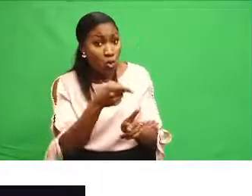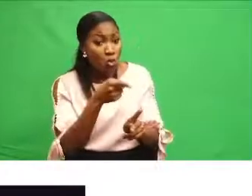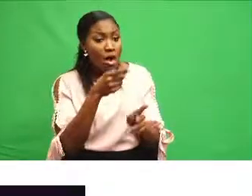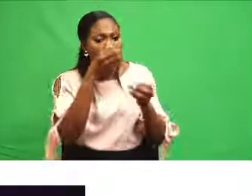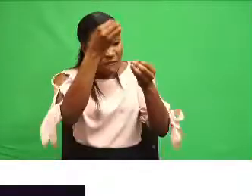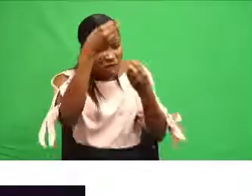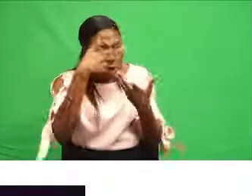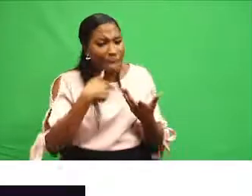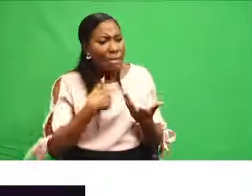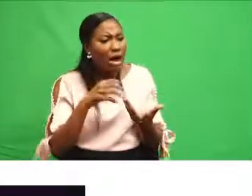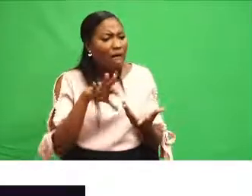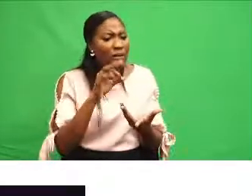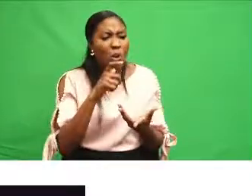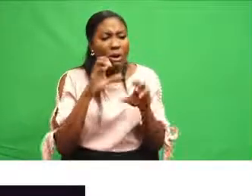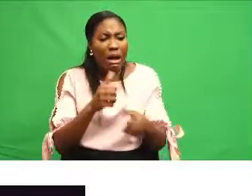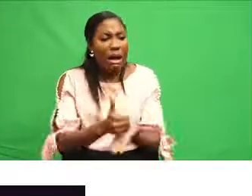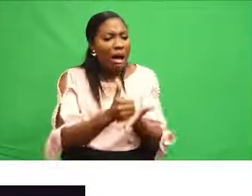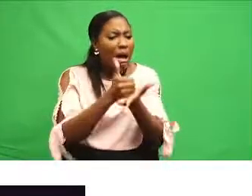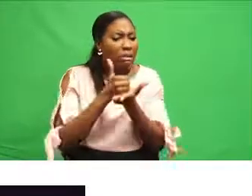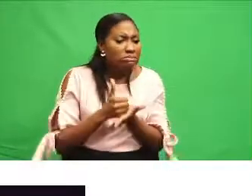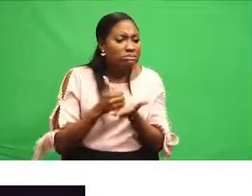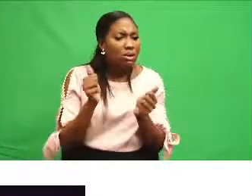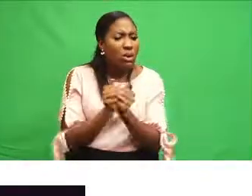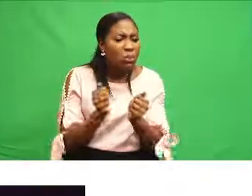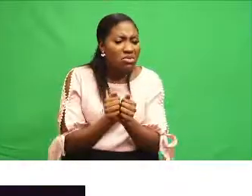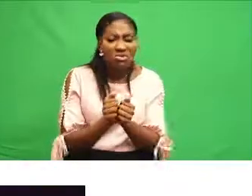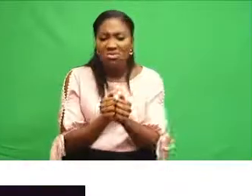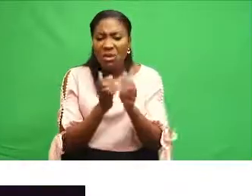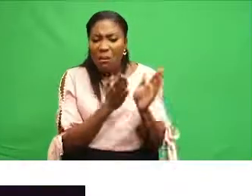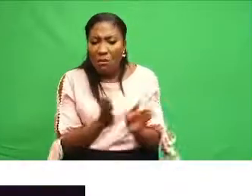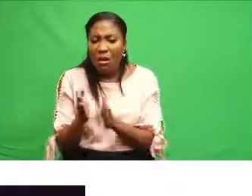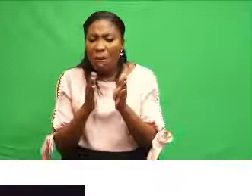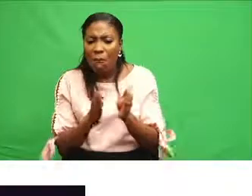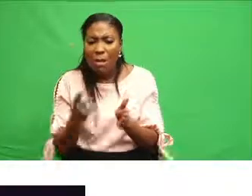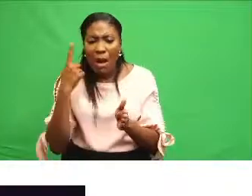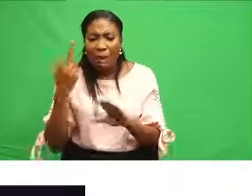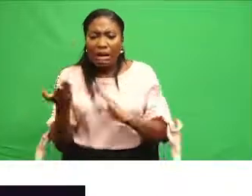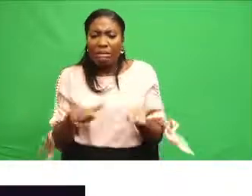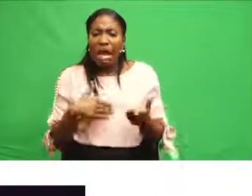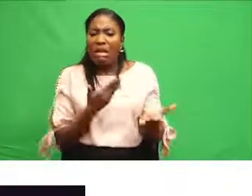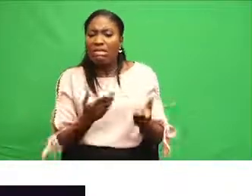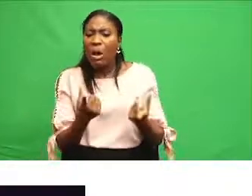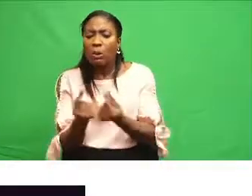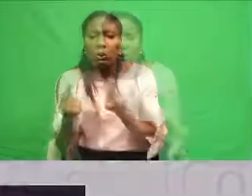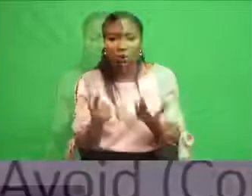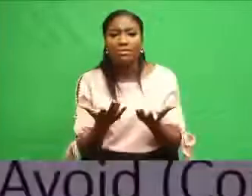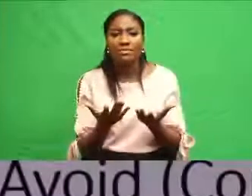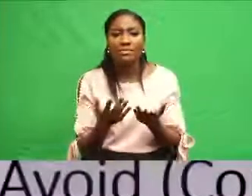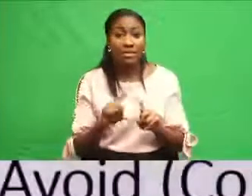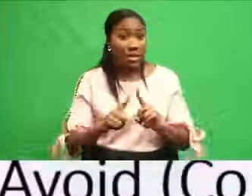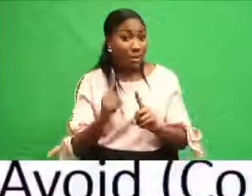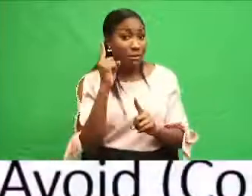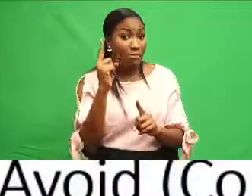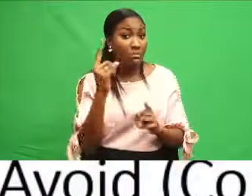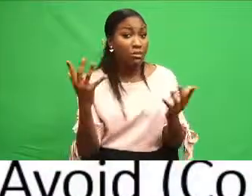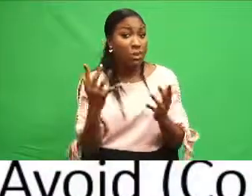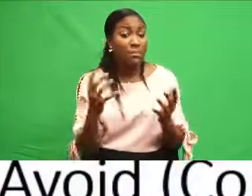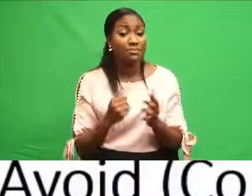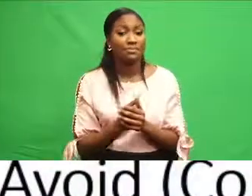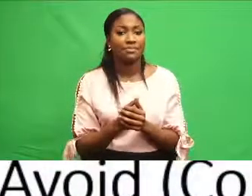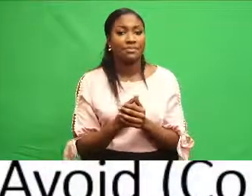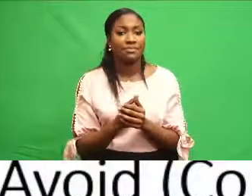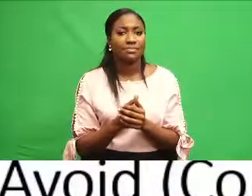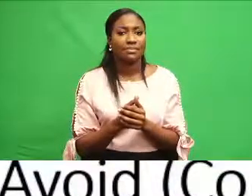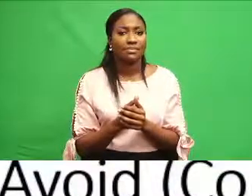right? So some of the mistakes you want to avoid is first of all, not having